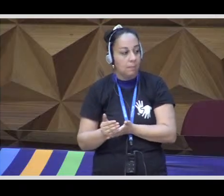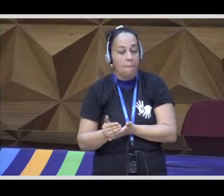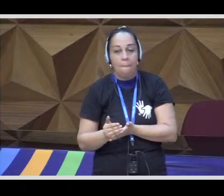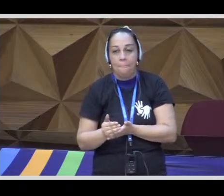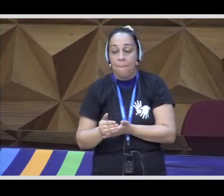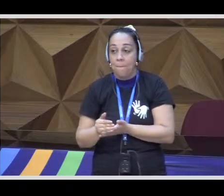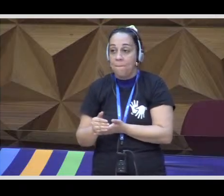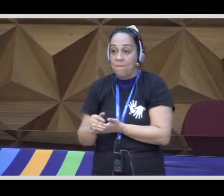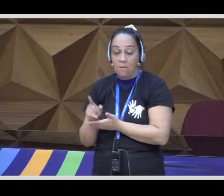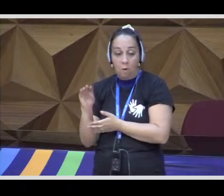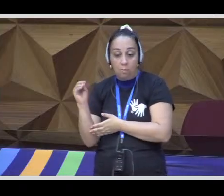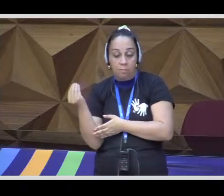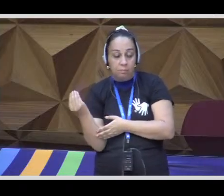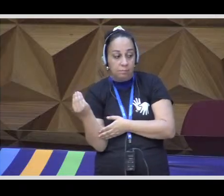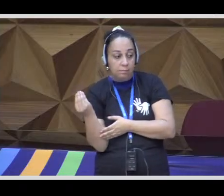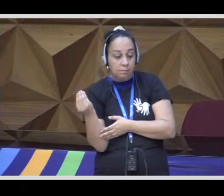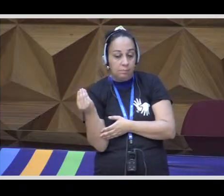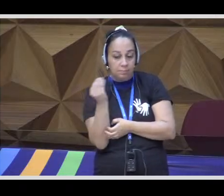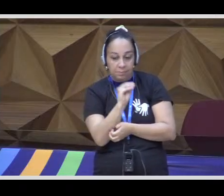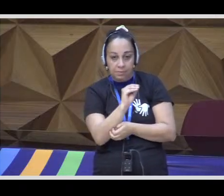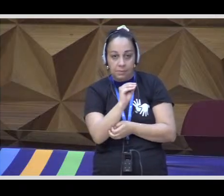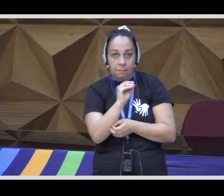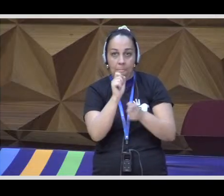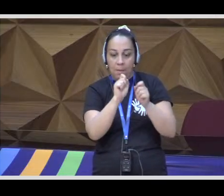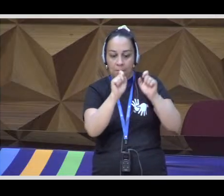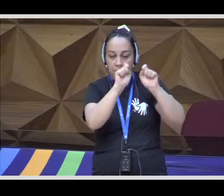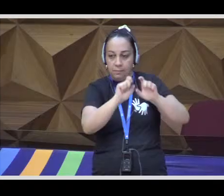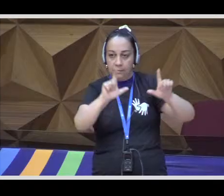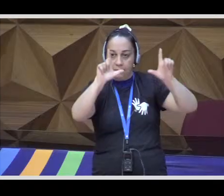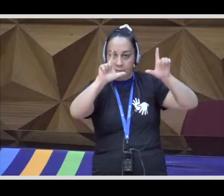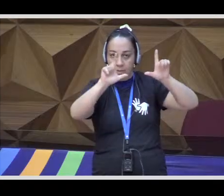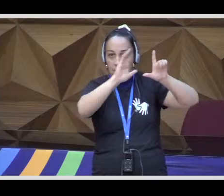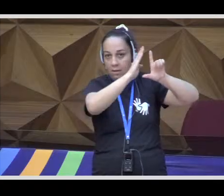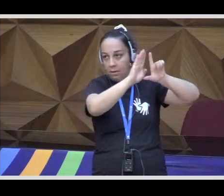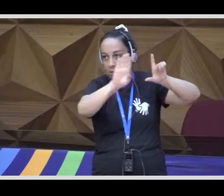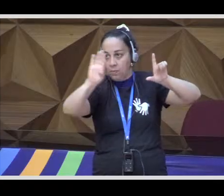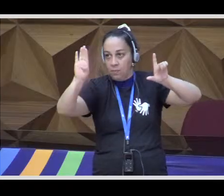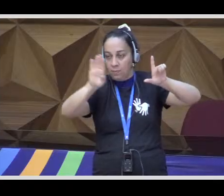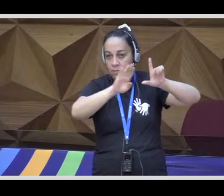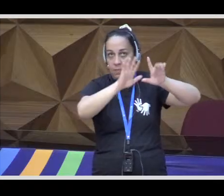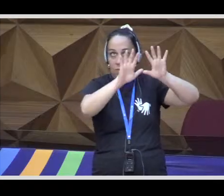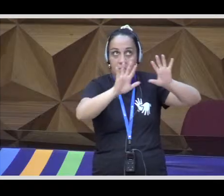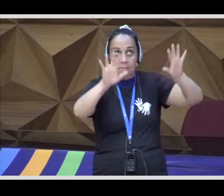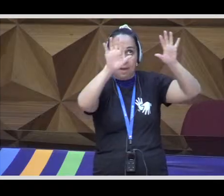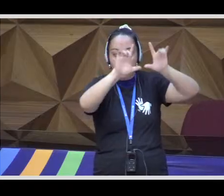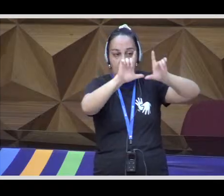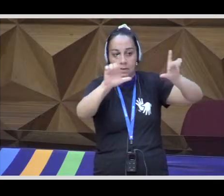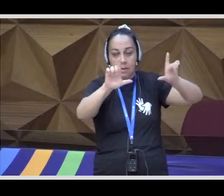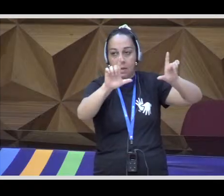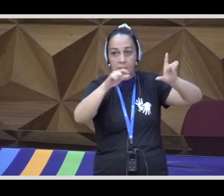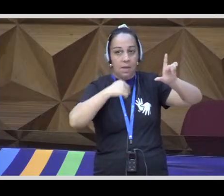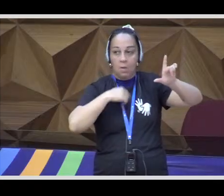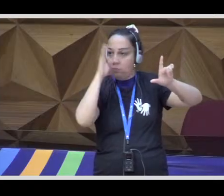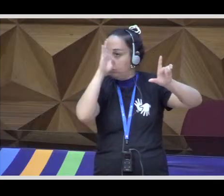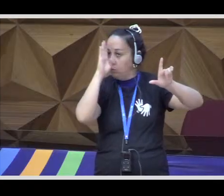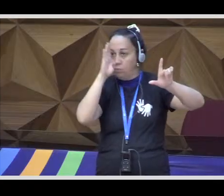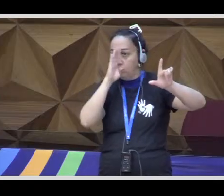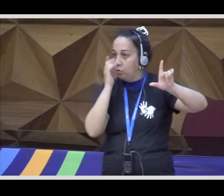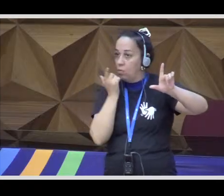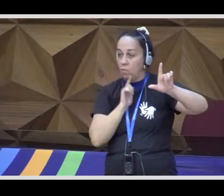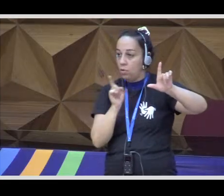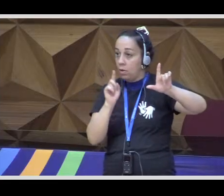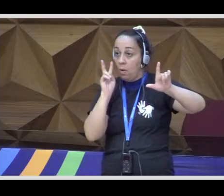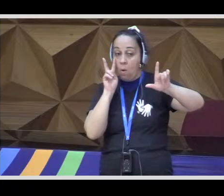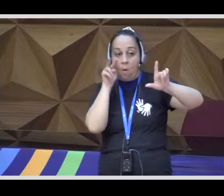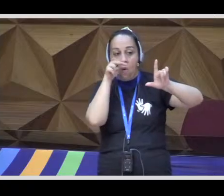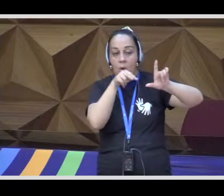space, then I'm likely to get more motion sickness because my eyes are fixed on those displays, but my